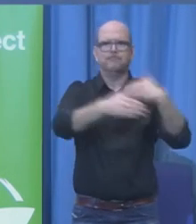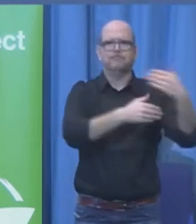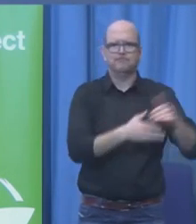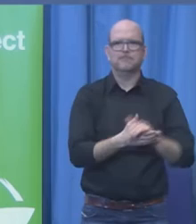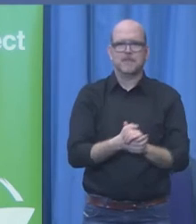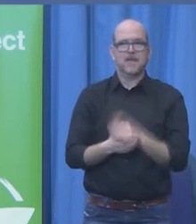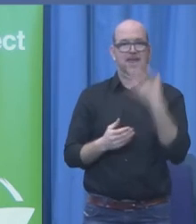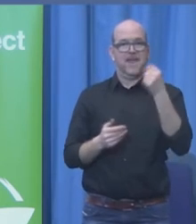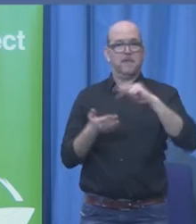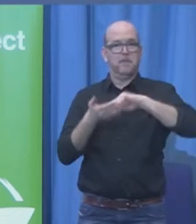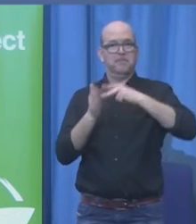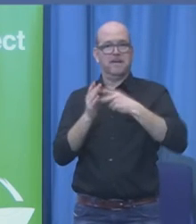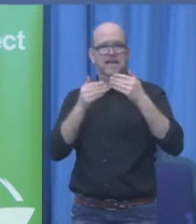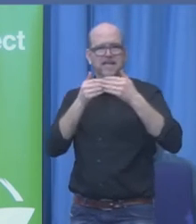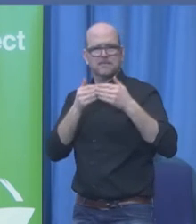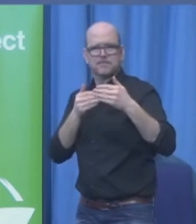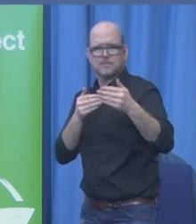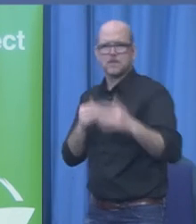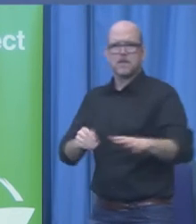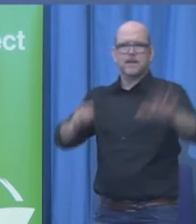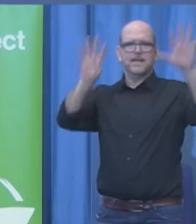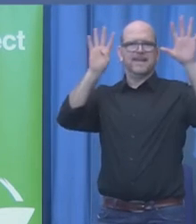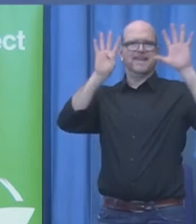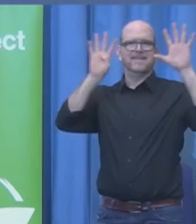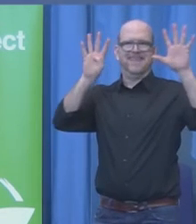forums in the